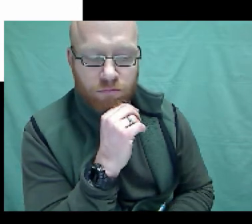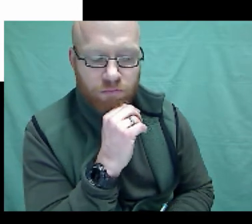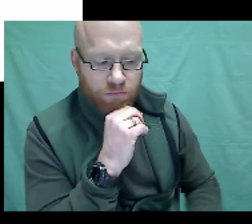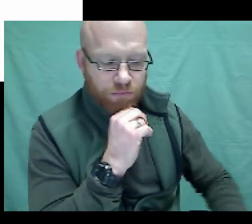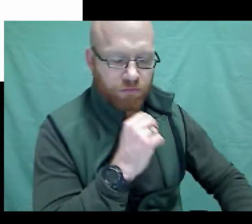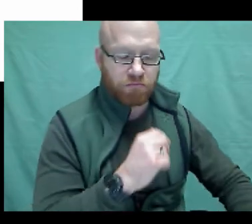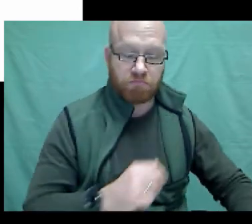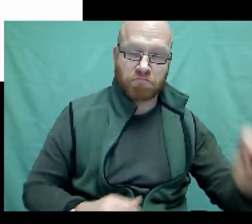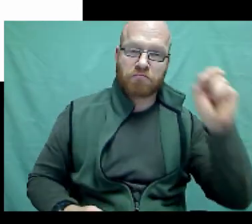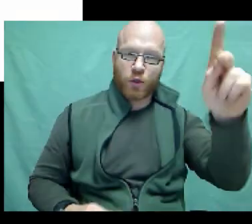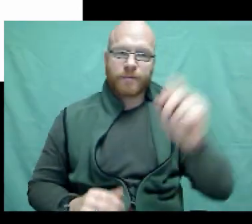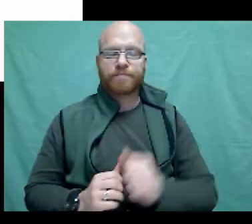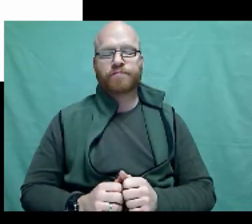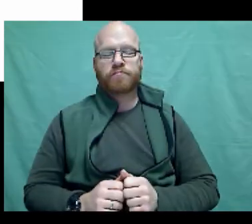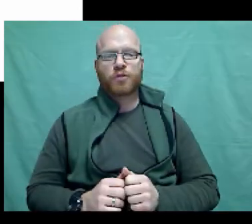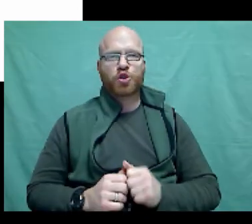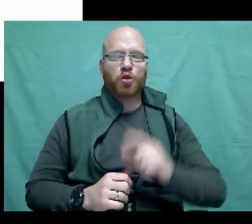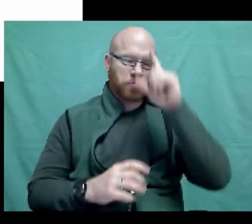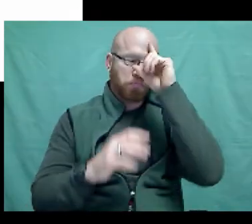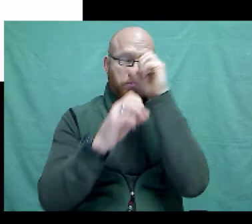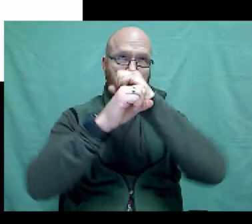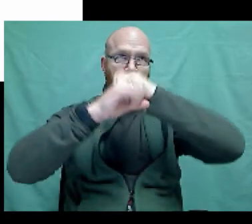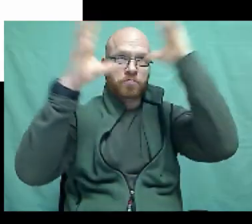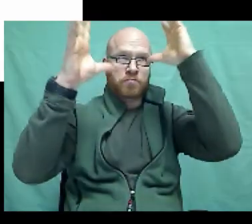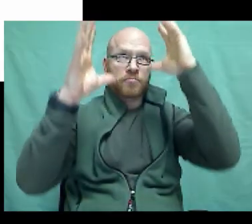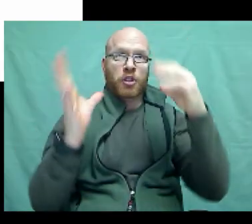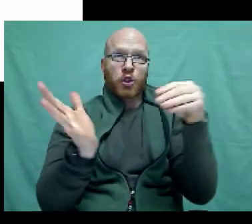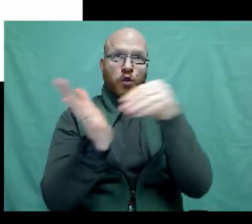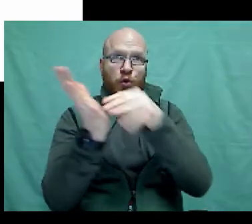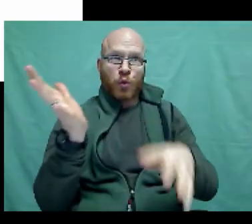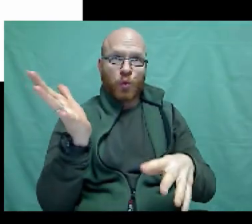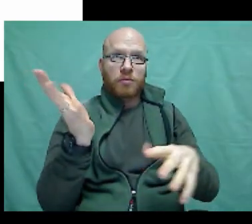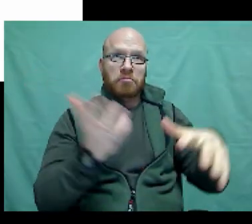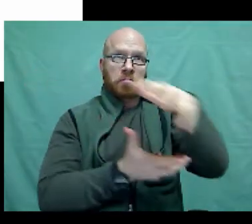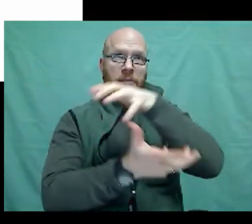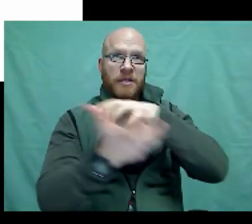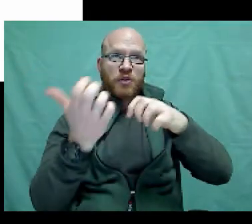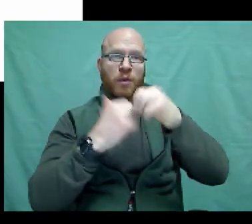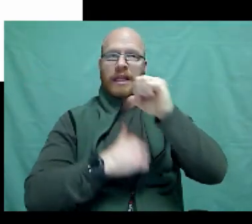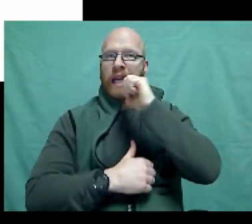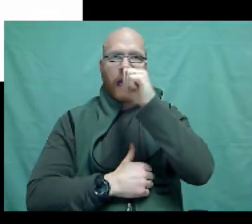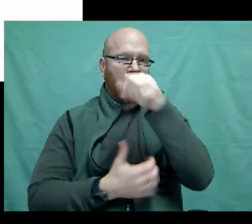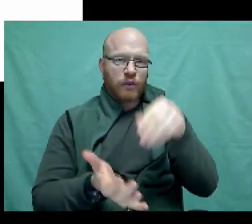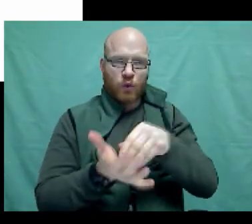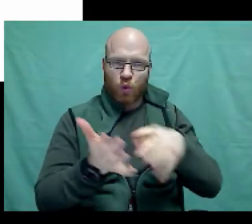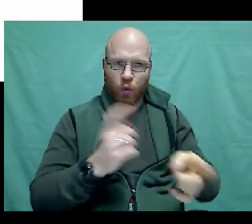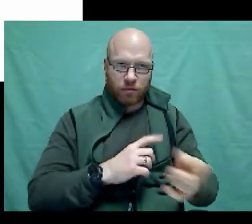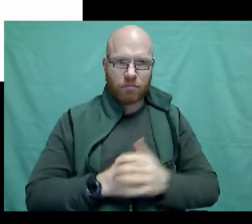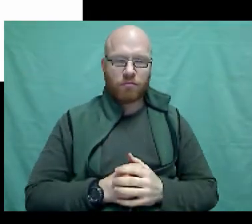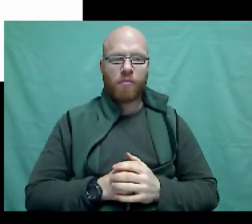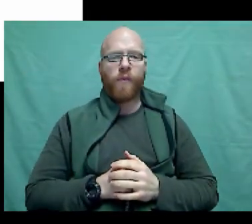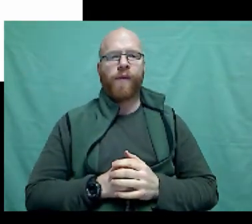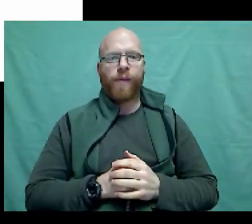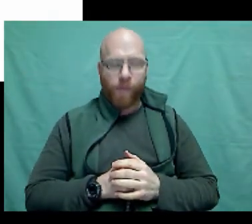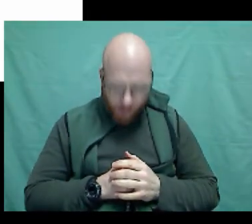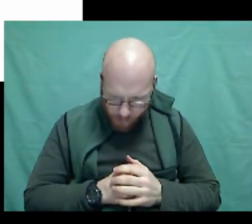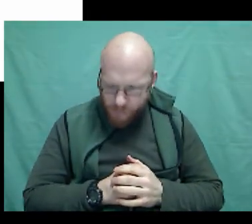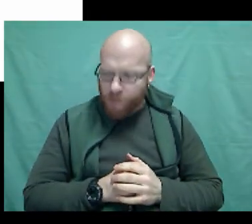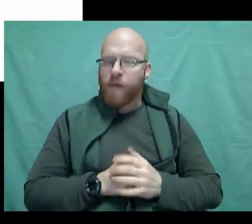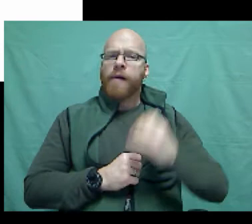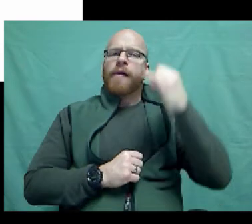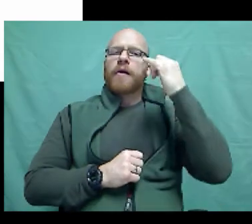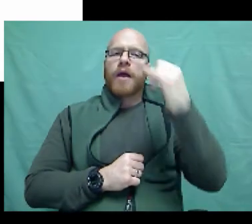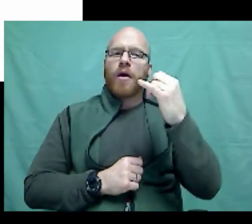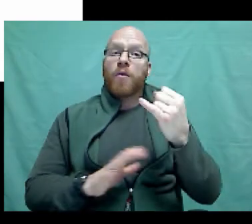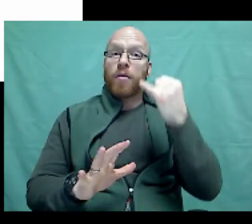Okay, so we can picture this. We have students along with non-students, general admission people, at